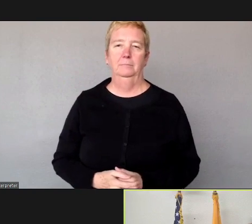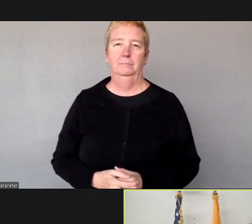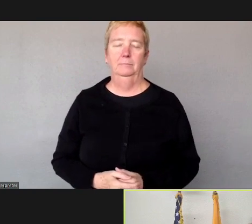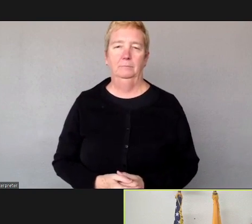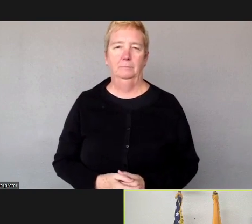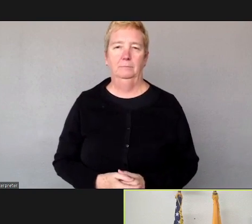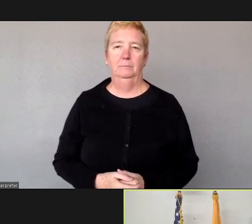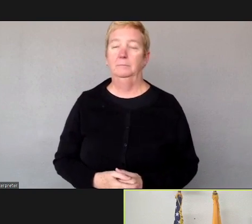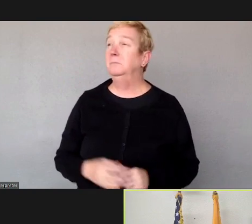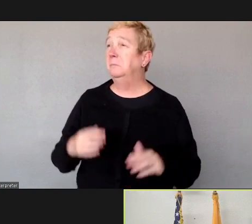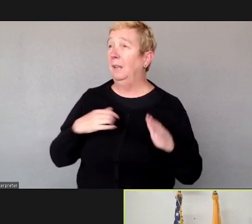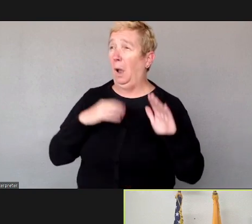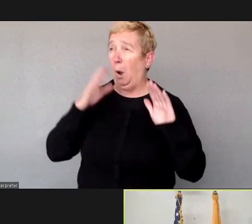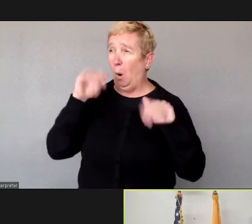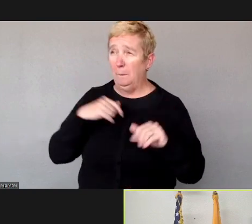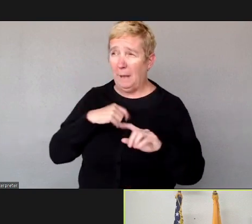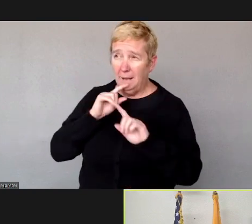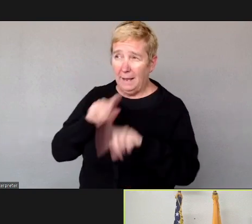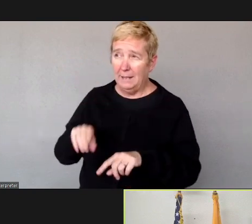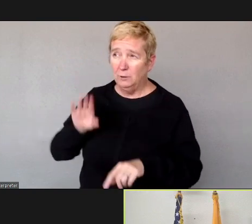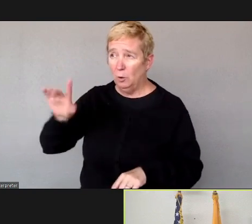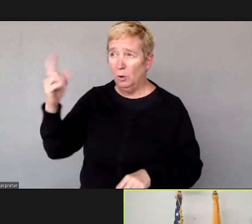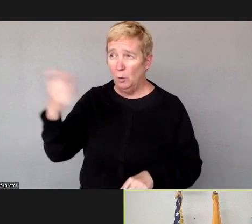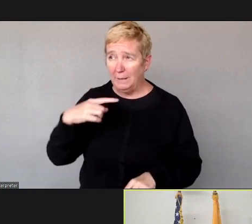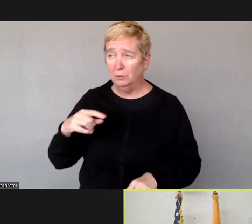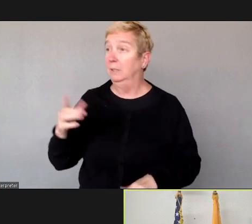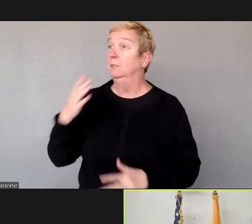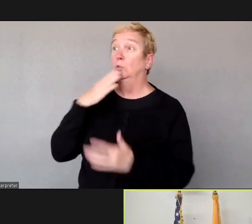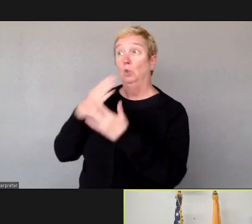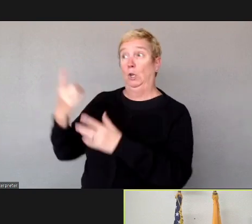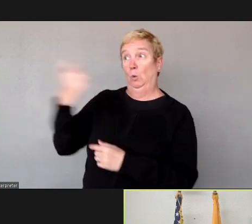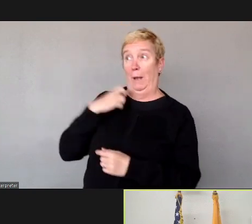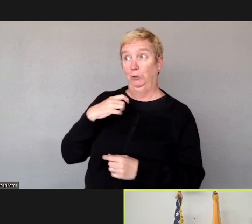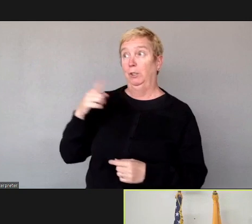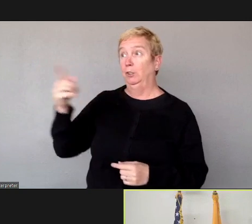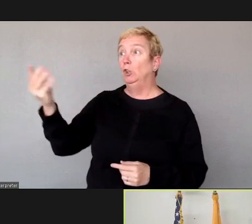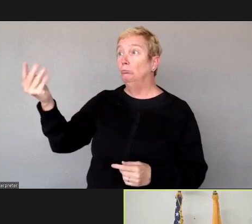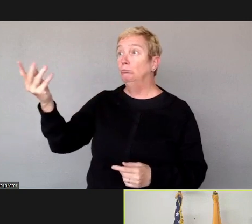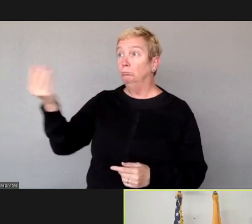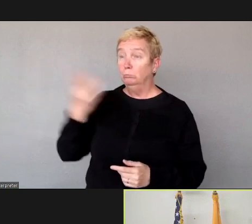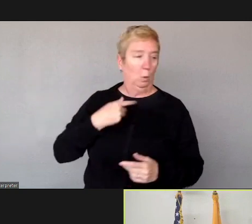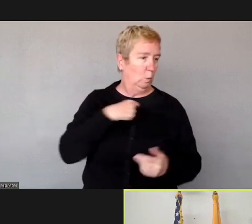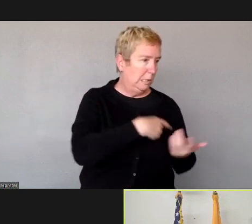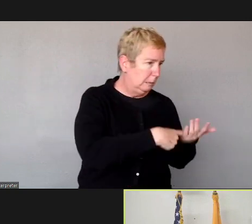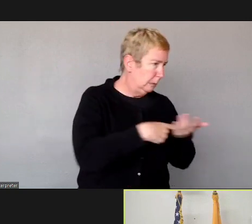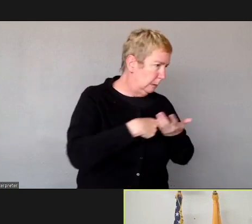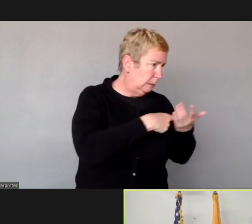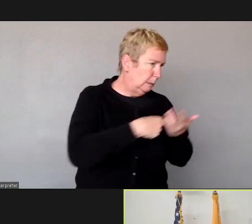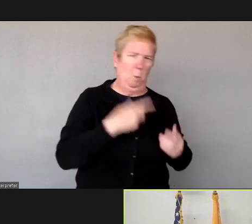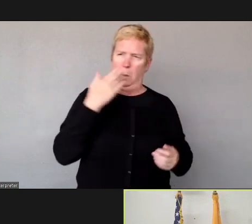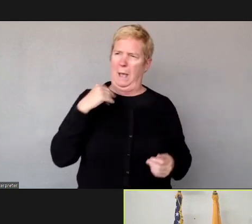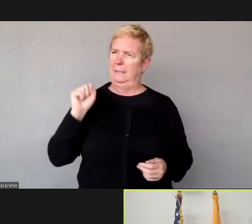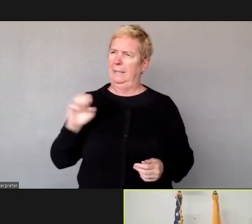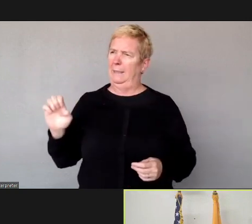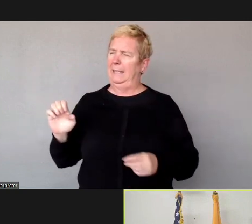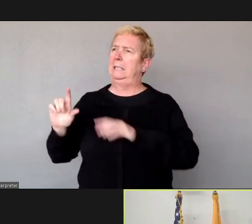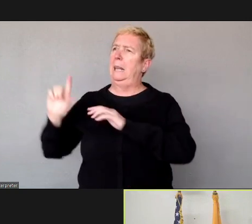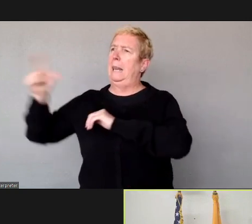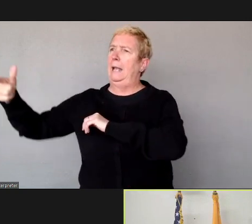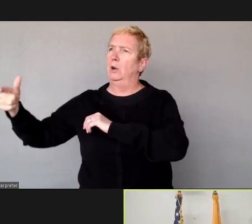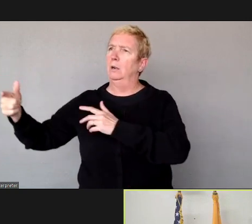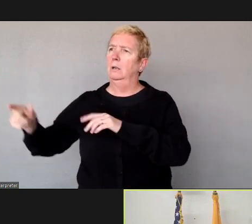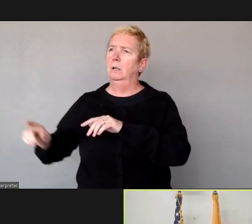I hope that answers your question, Mike, but it's a really good question. We talked about it for a while, like, well, why would it be later? And the short answer is we don't